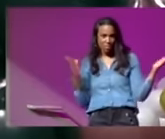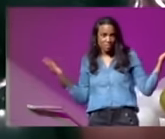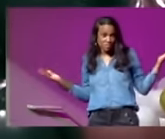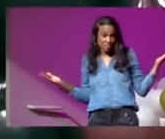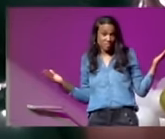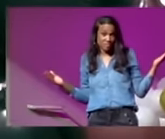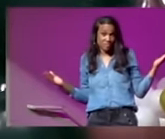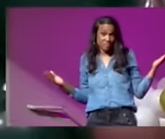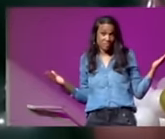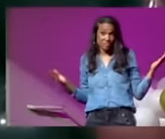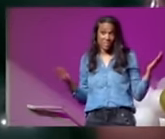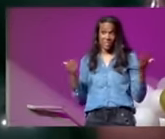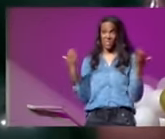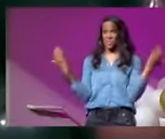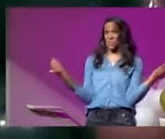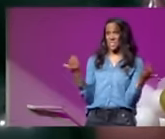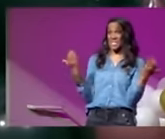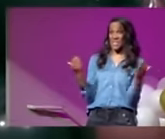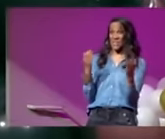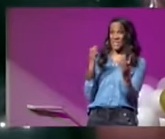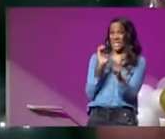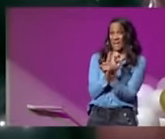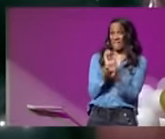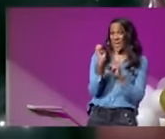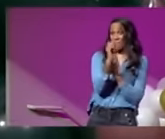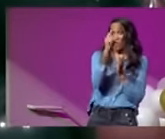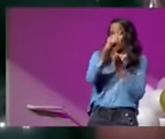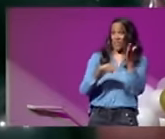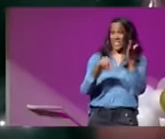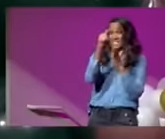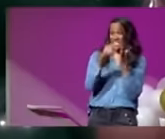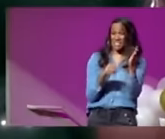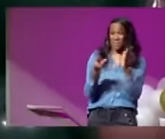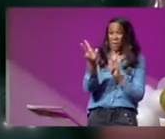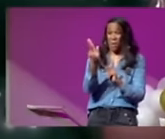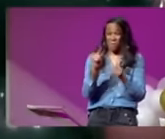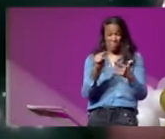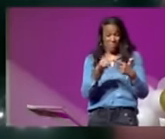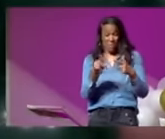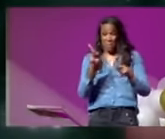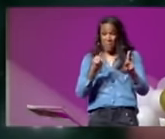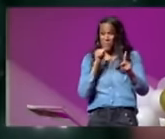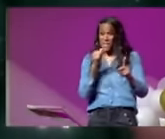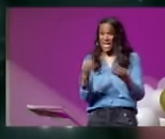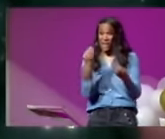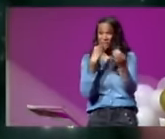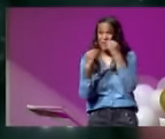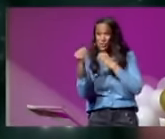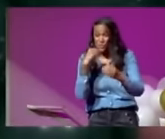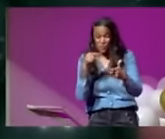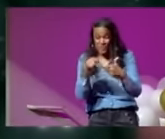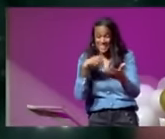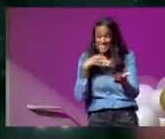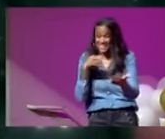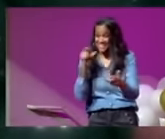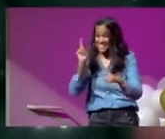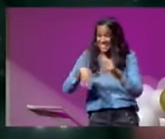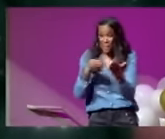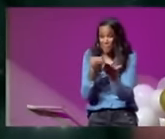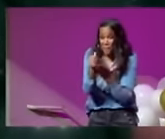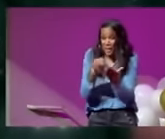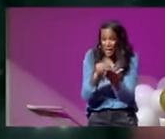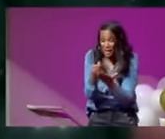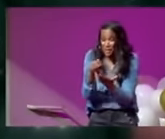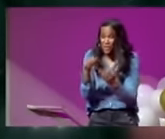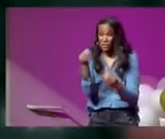city where environmental racism and food insecurity combine to make it impossible for